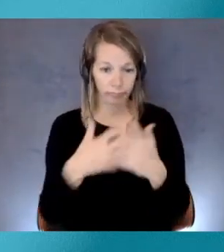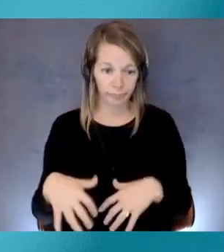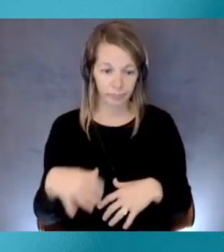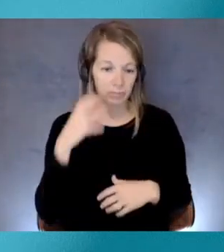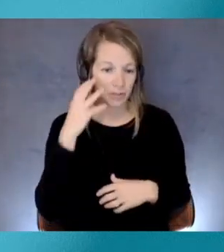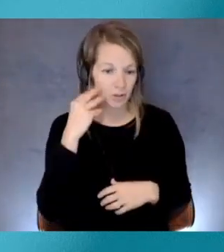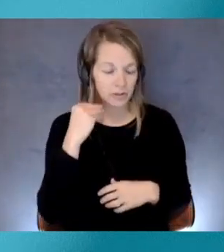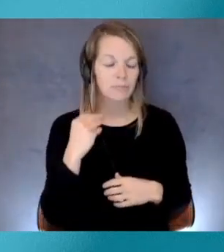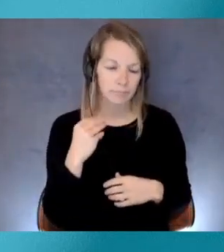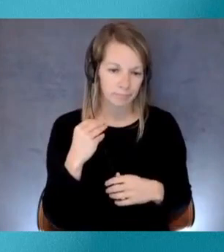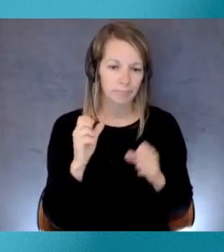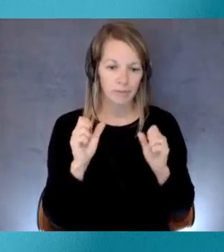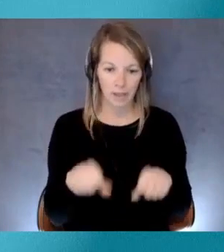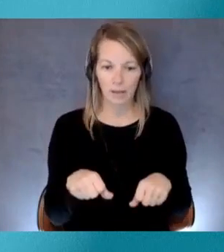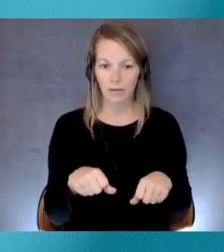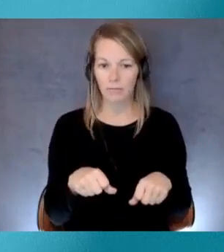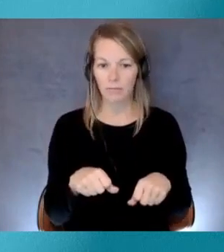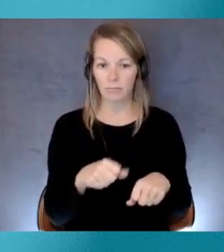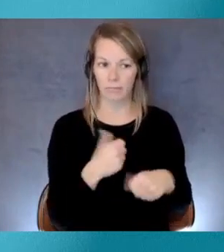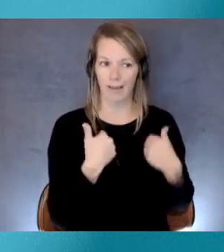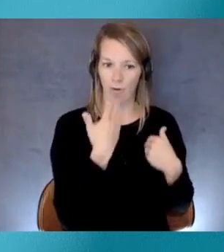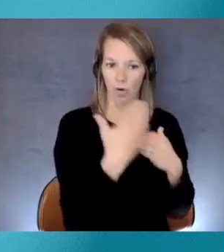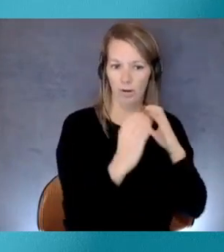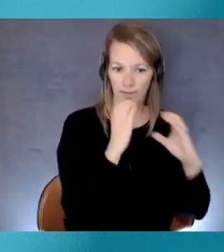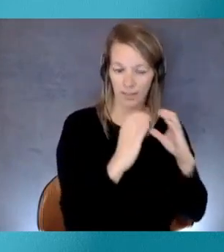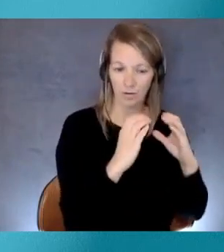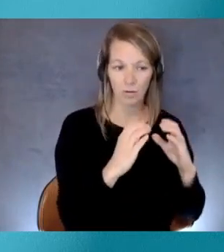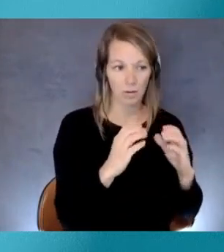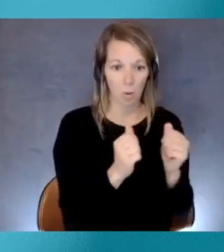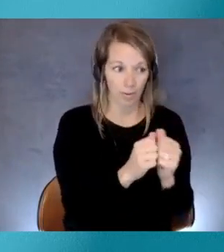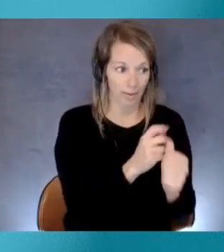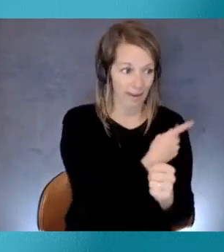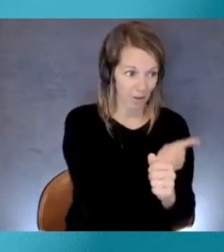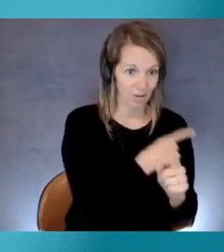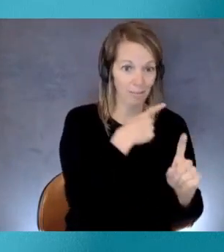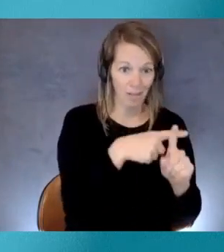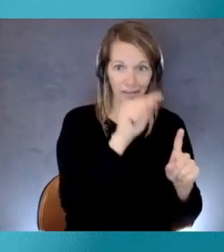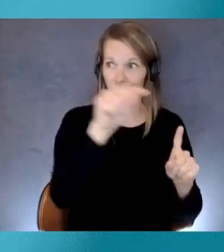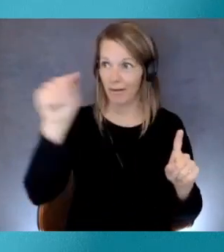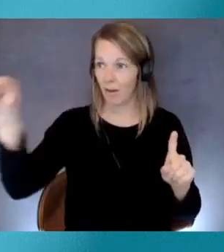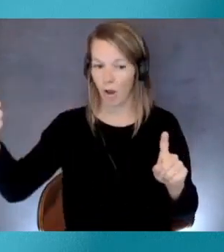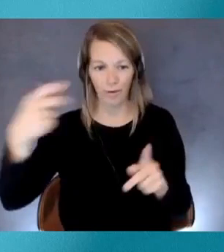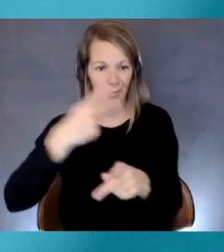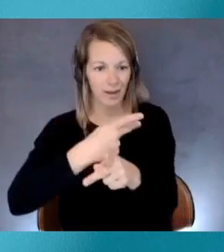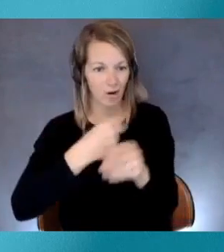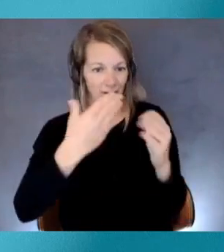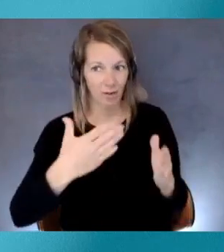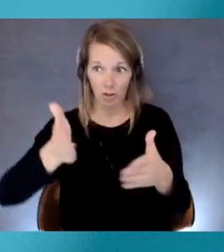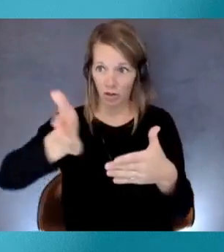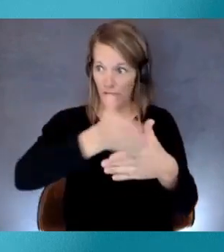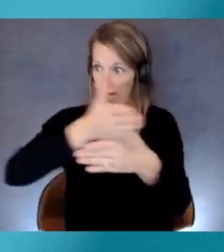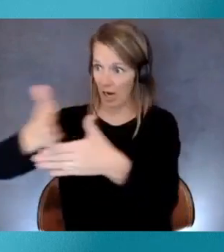more we can establish these conversations, not just with the patient, but some with whether there are other caregivers. So that when we're talking about shared decision making, it's not